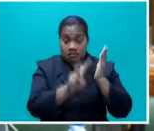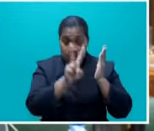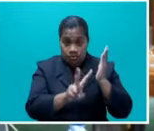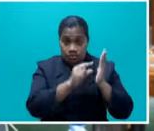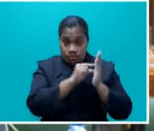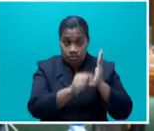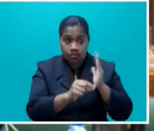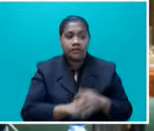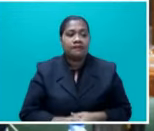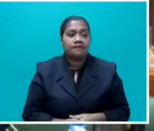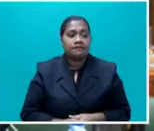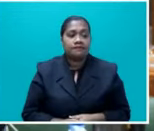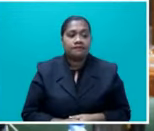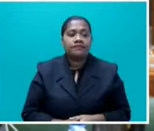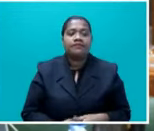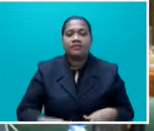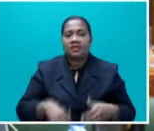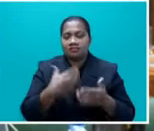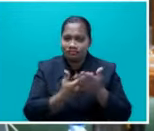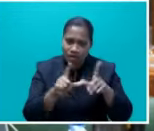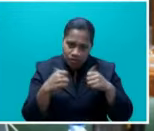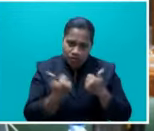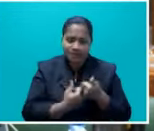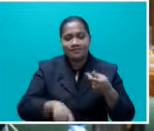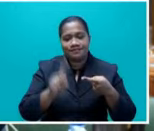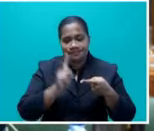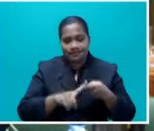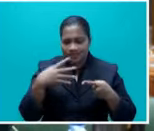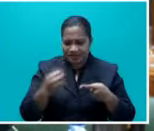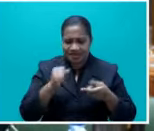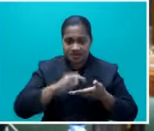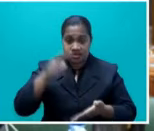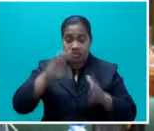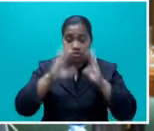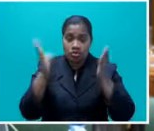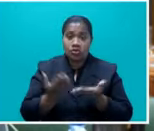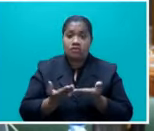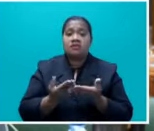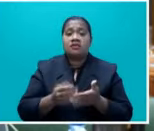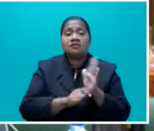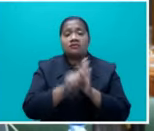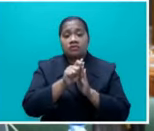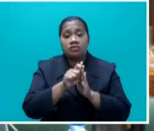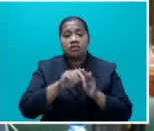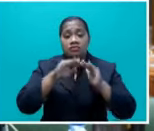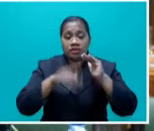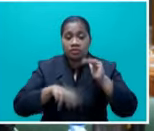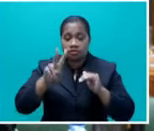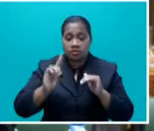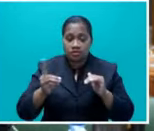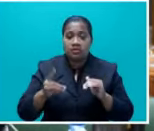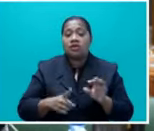in enhancing blah, blah, blah. A, holding the increase in the global average temperature to well below 2 degrees above